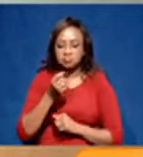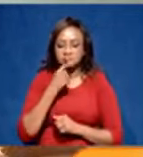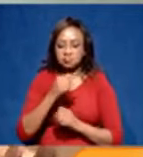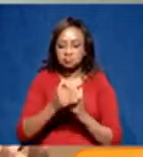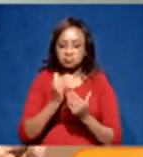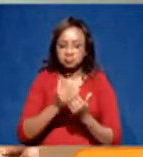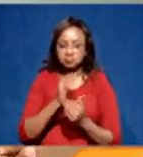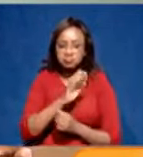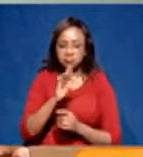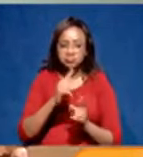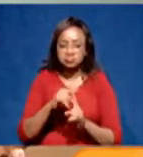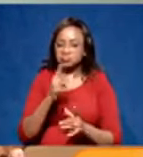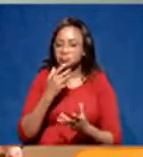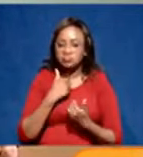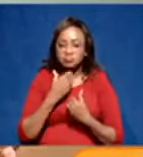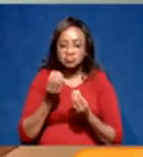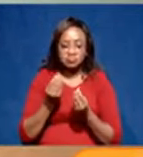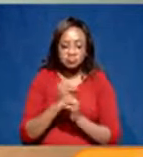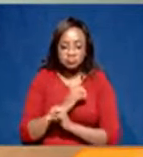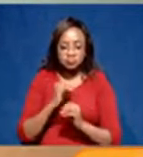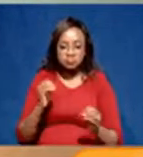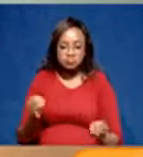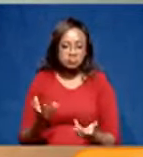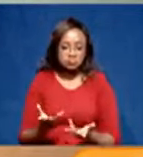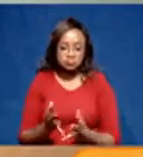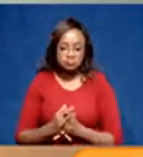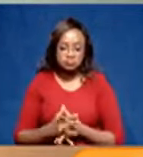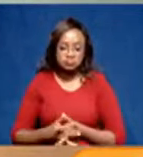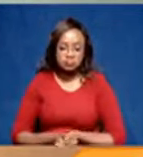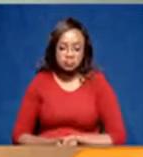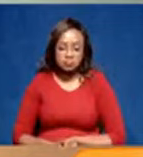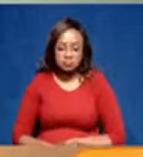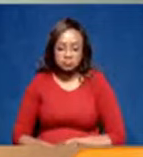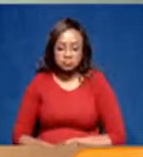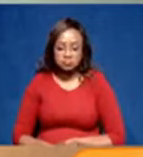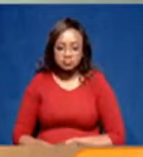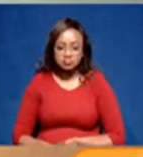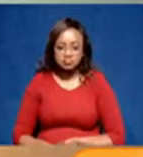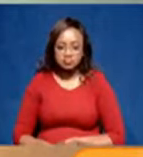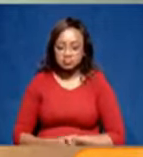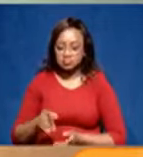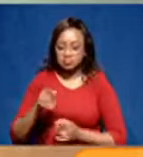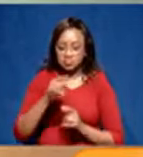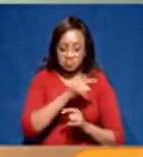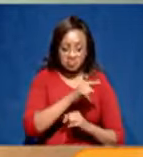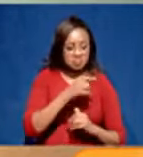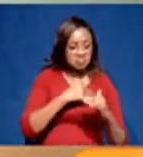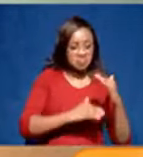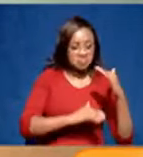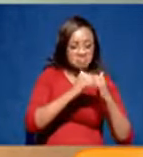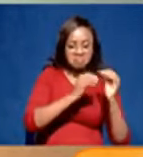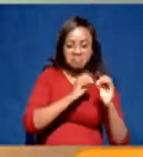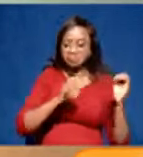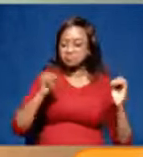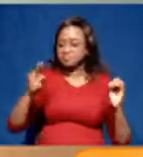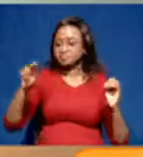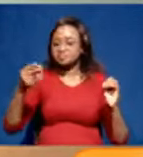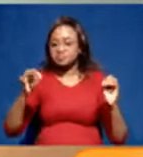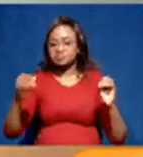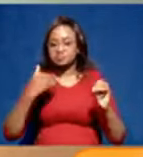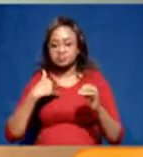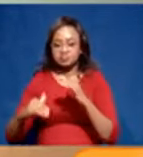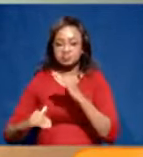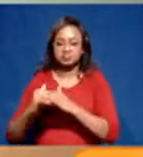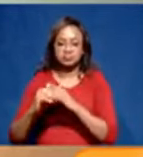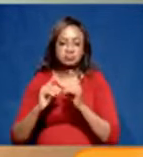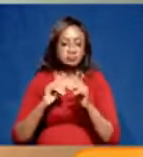can't because they don't have that 9,000 shillings. So it had limits. In SHIF, we are removing the limits. We are looking at a patient that you need